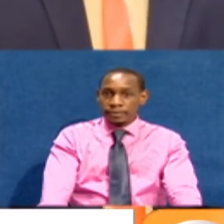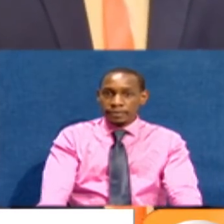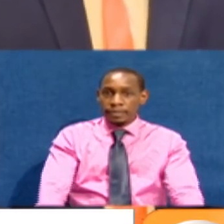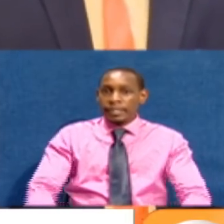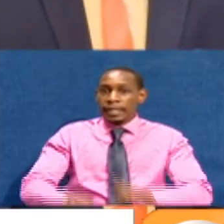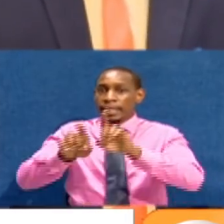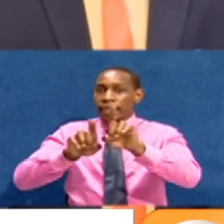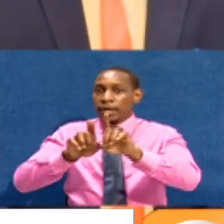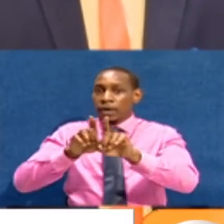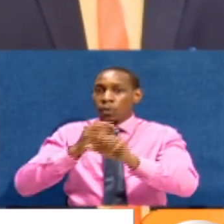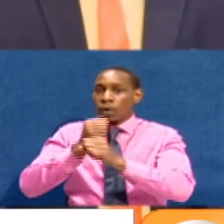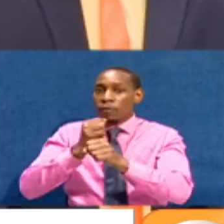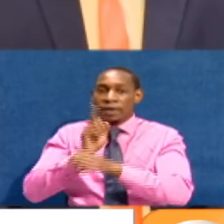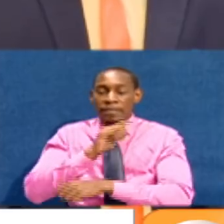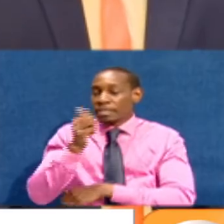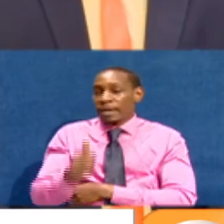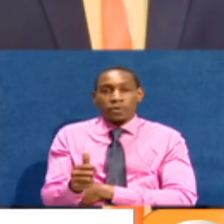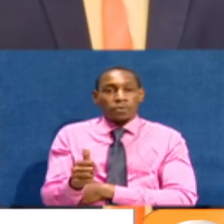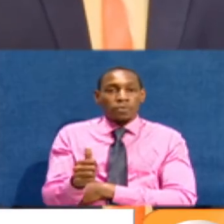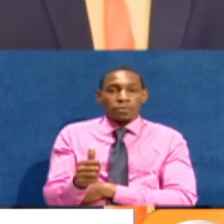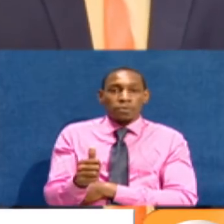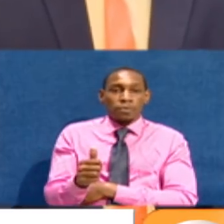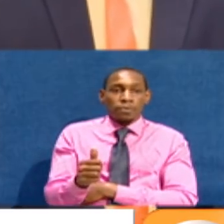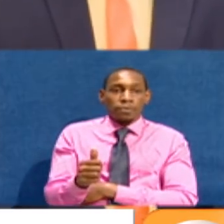Sio mwisho wa safari.